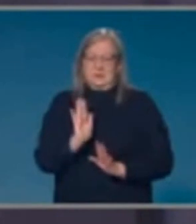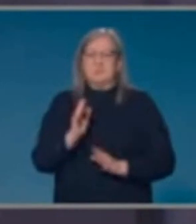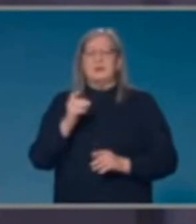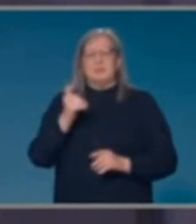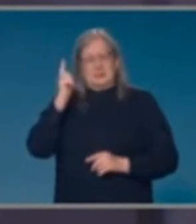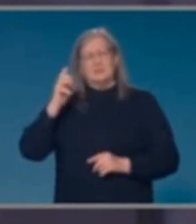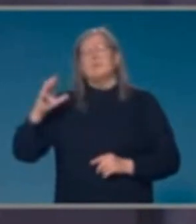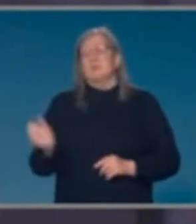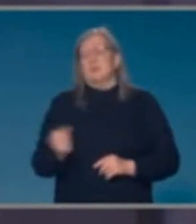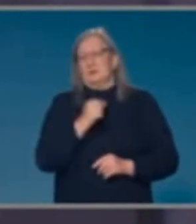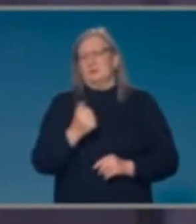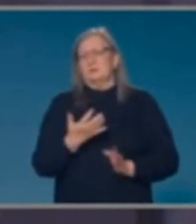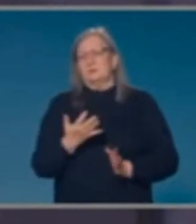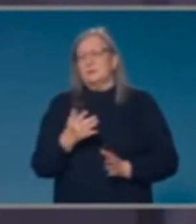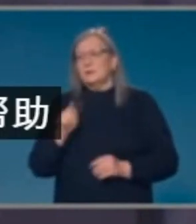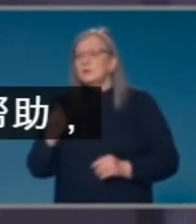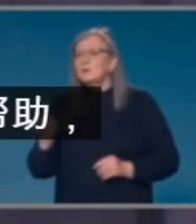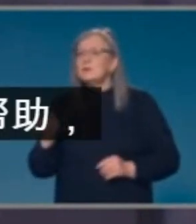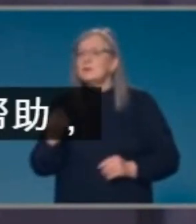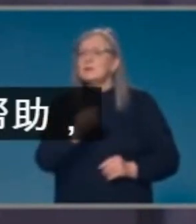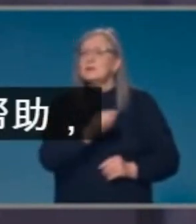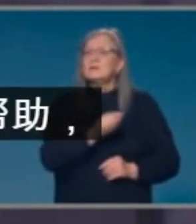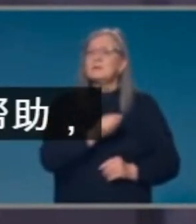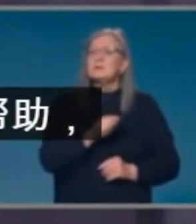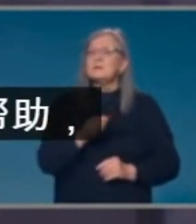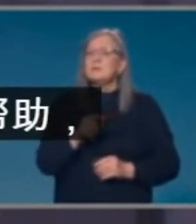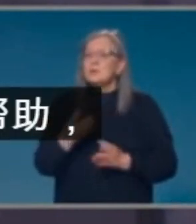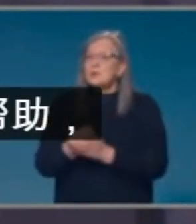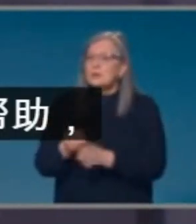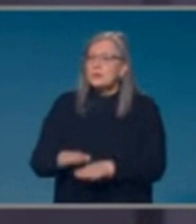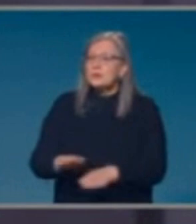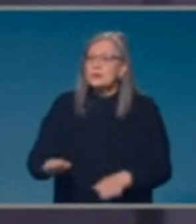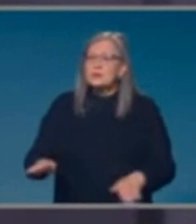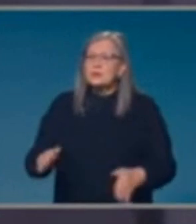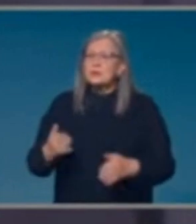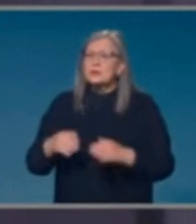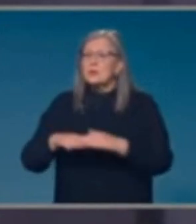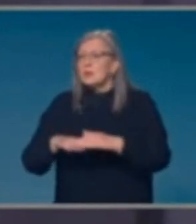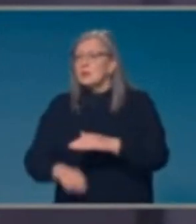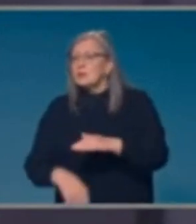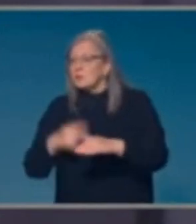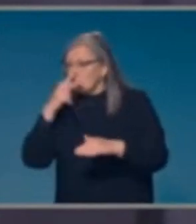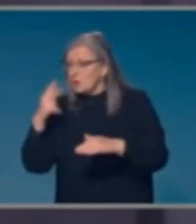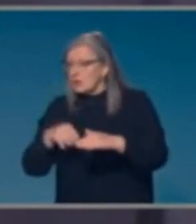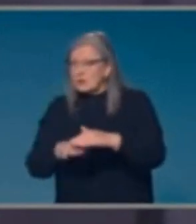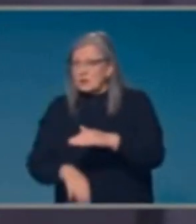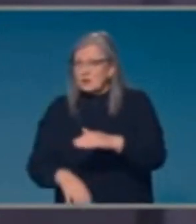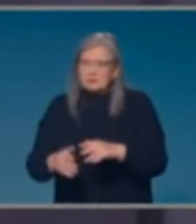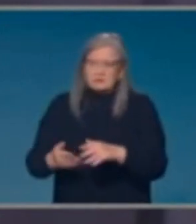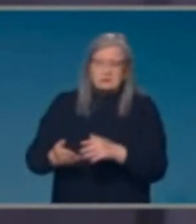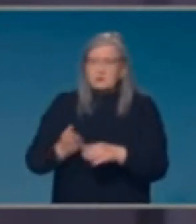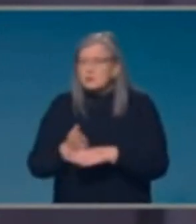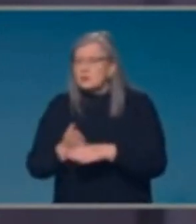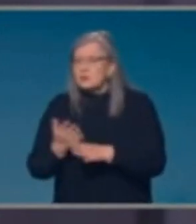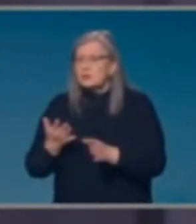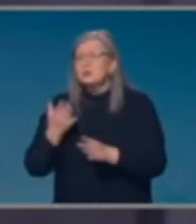having close contact with children of that age group under the age of 12, please not only get vaccinated for yourself, but to protect